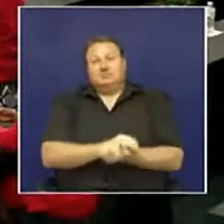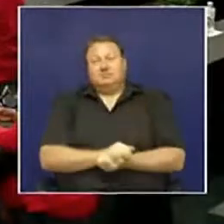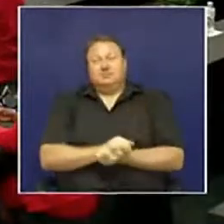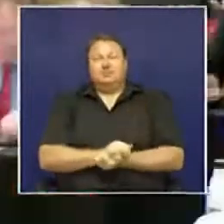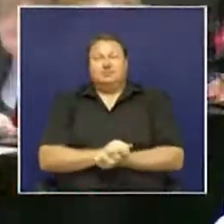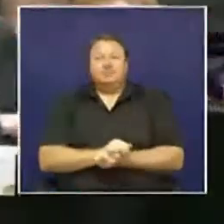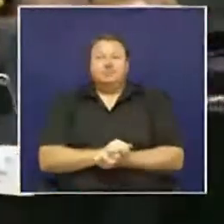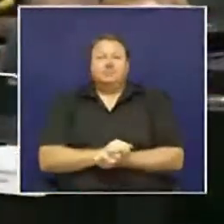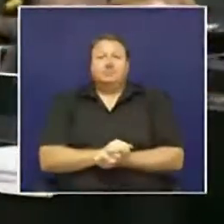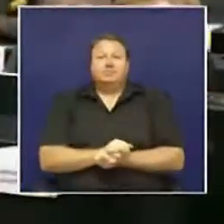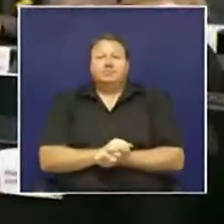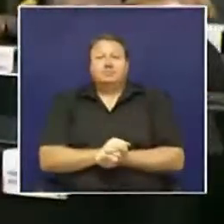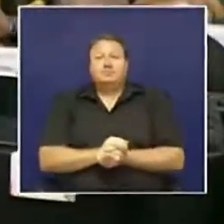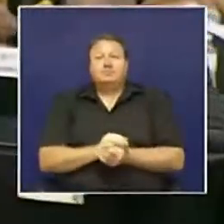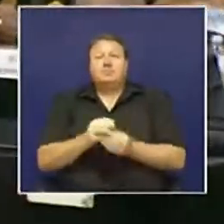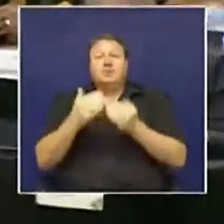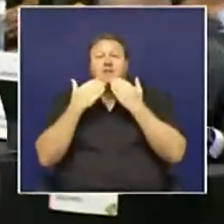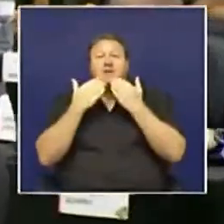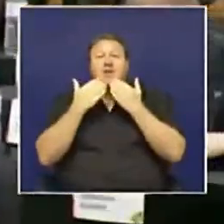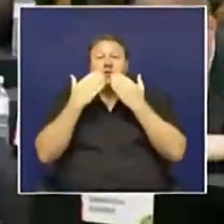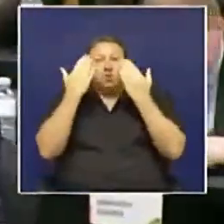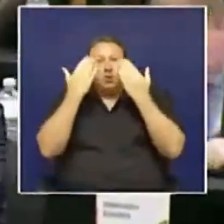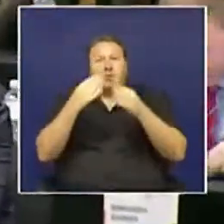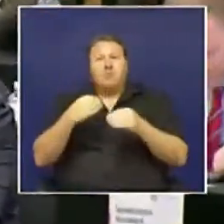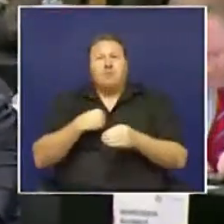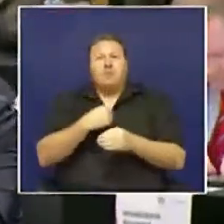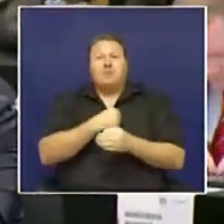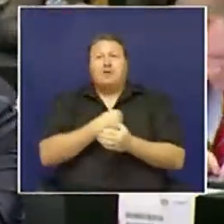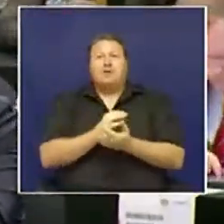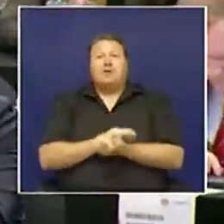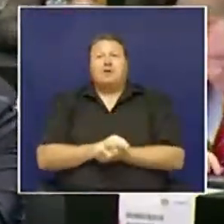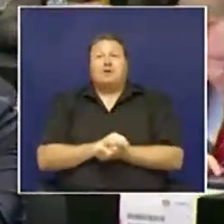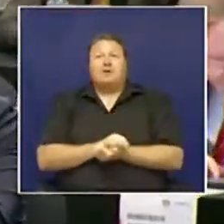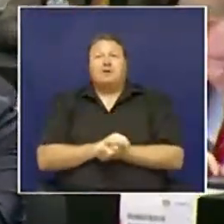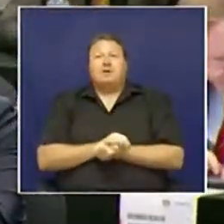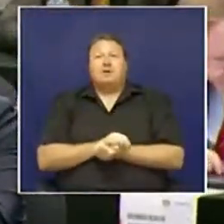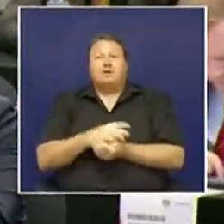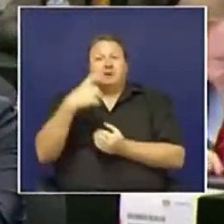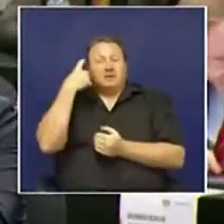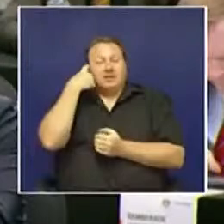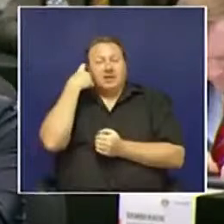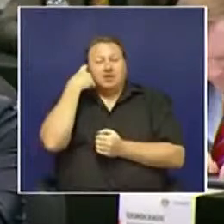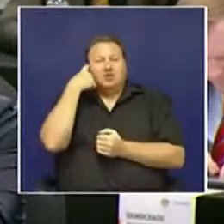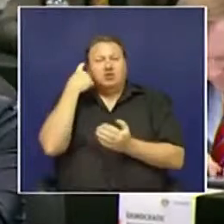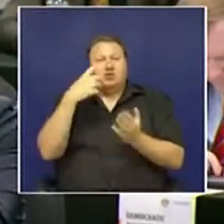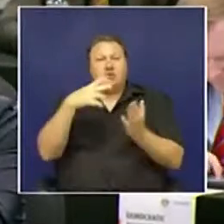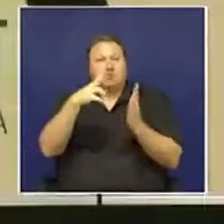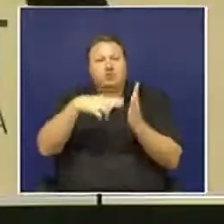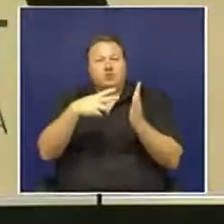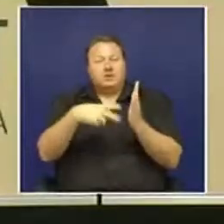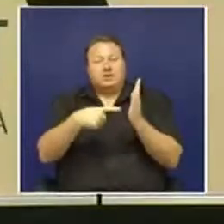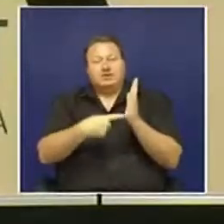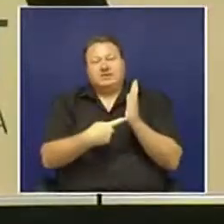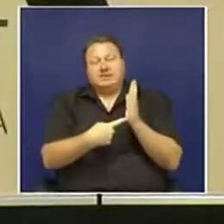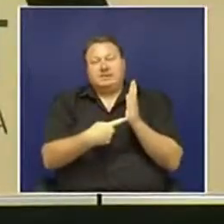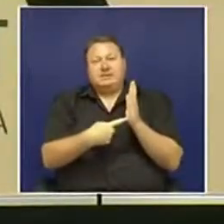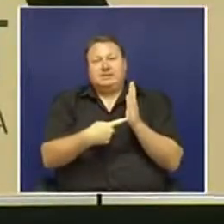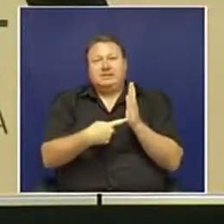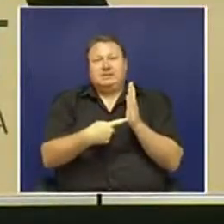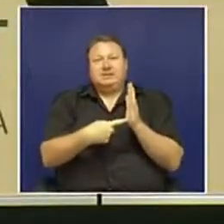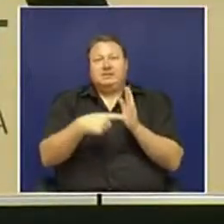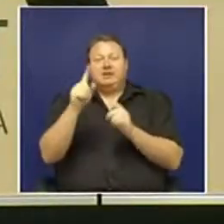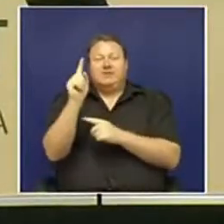Thank you very much, Honorable Member. I will ask the Secretary to read the first and